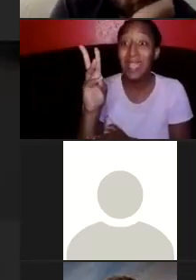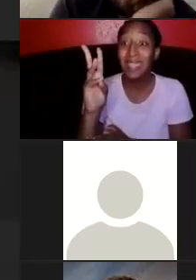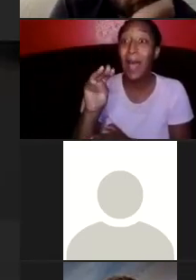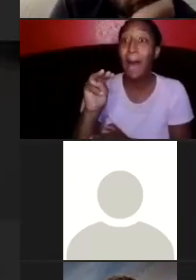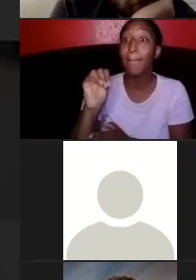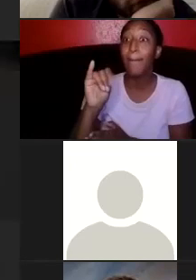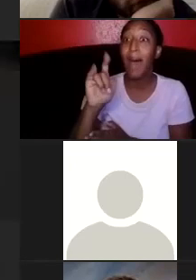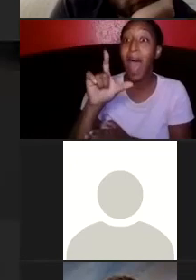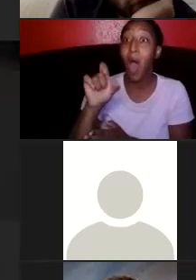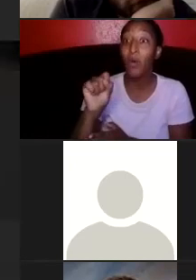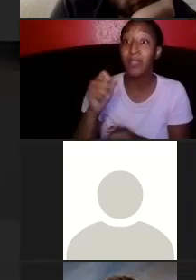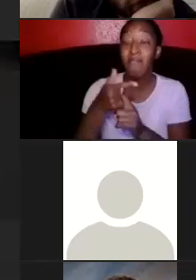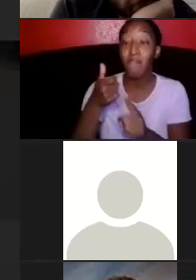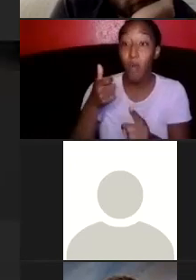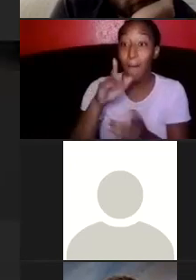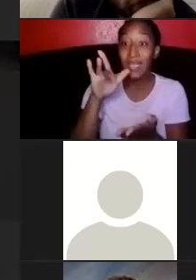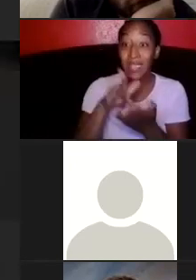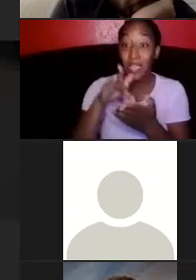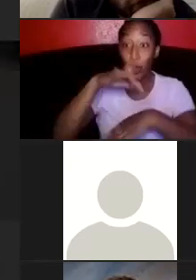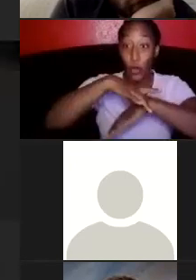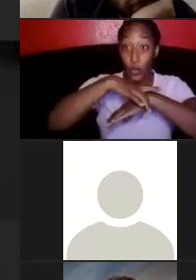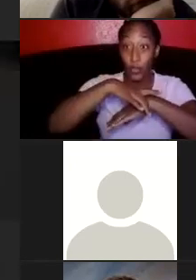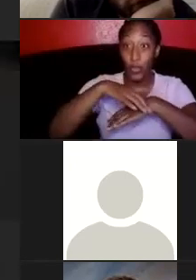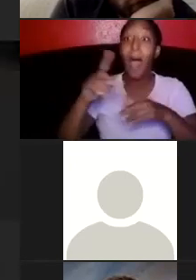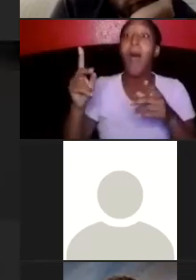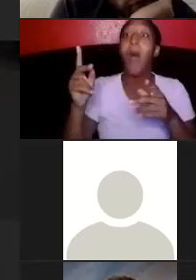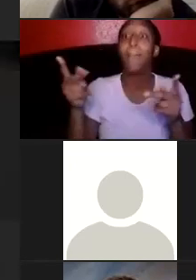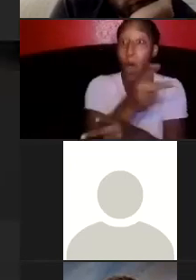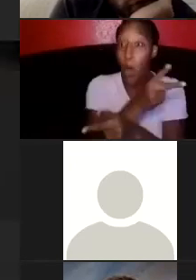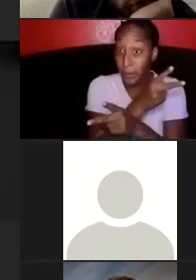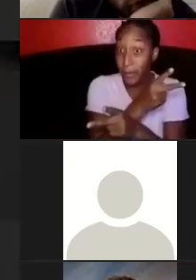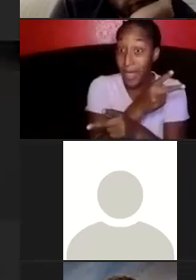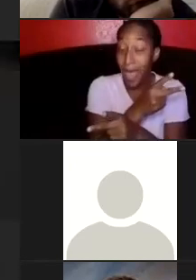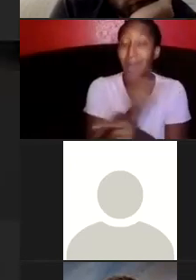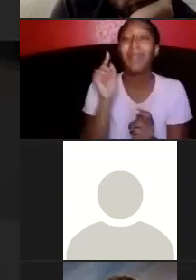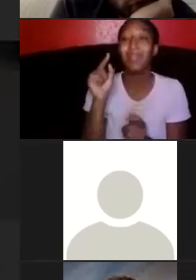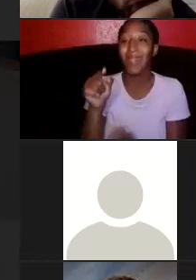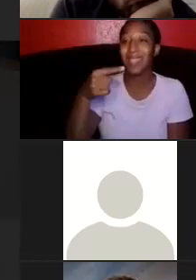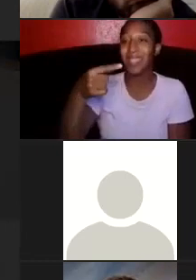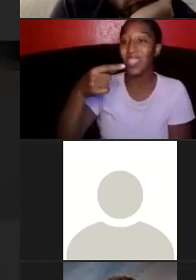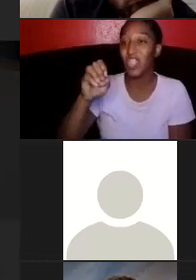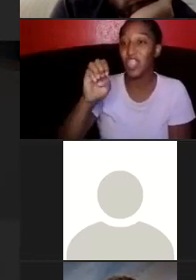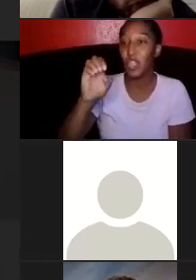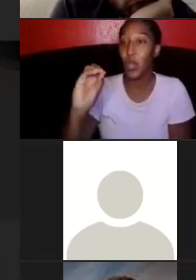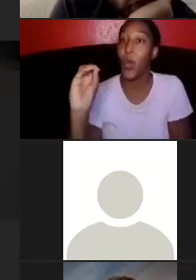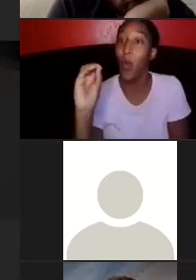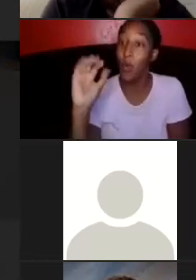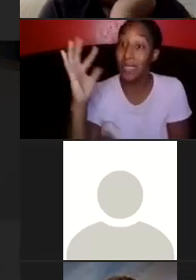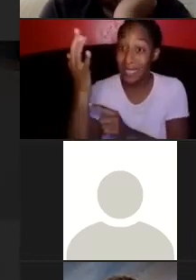When we multiply that out, this satellite, this geo satellite, is moving at